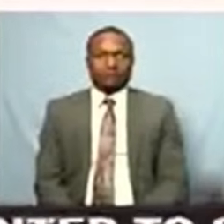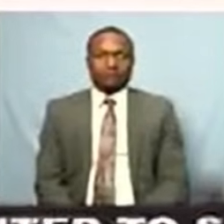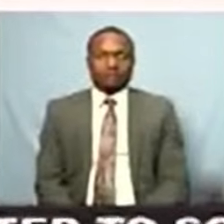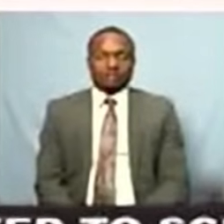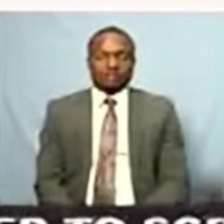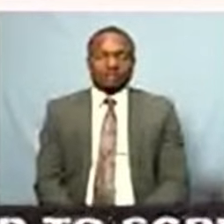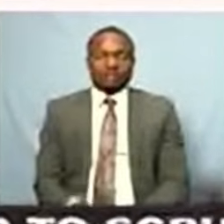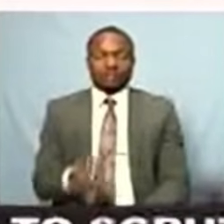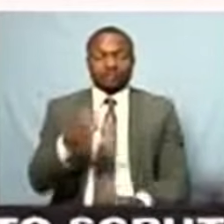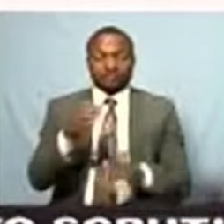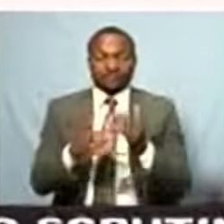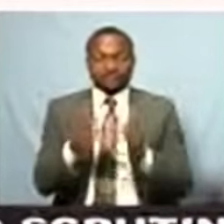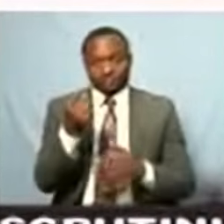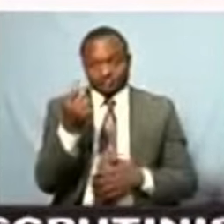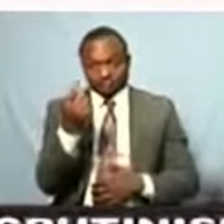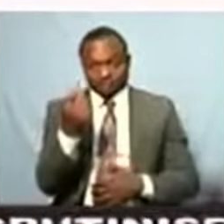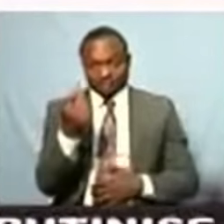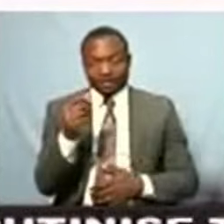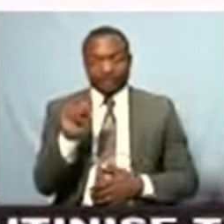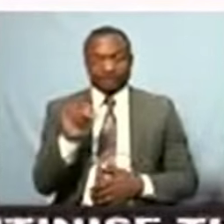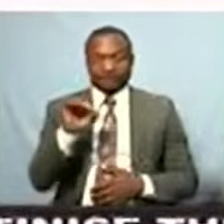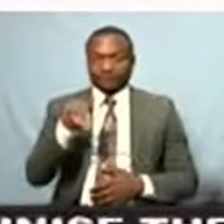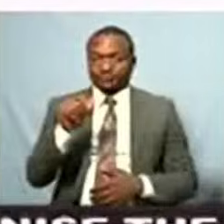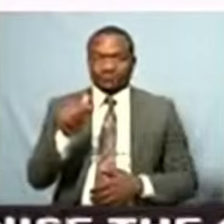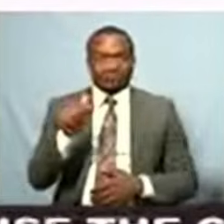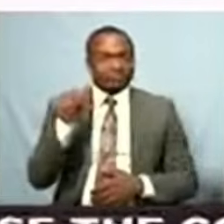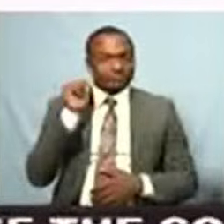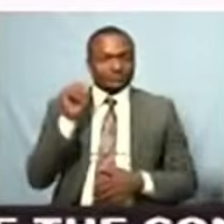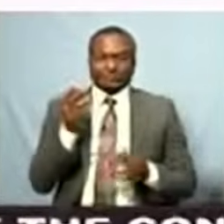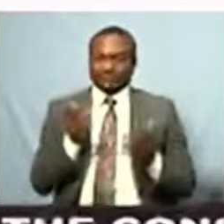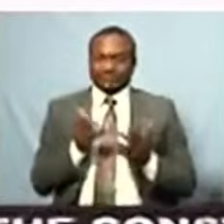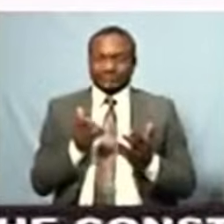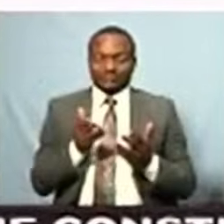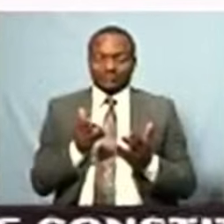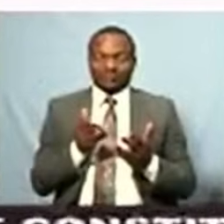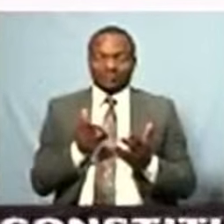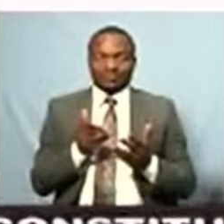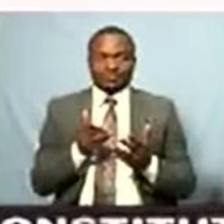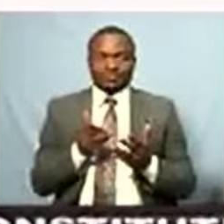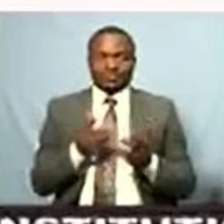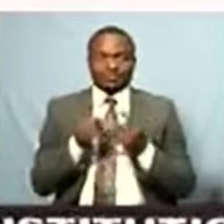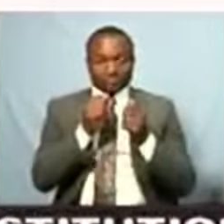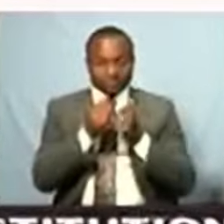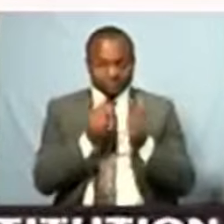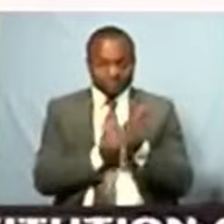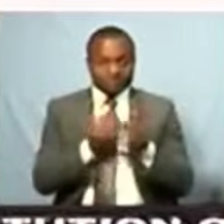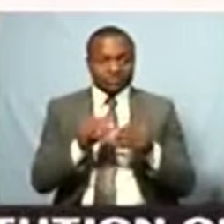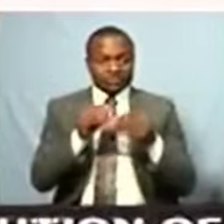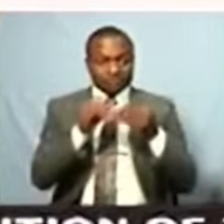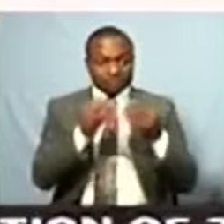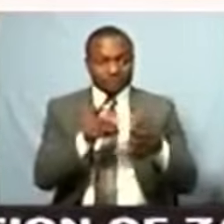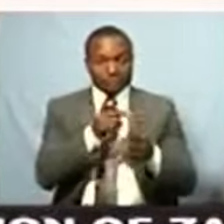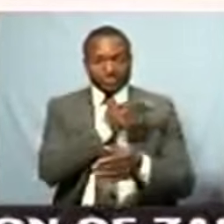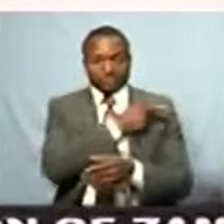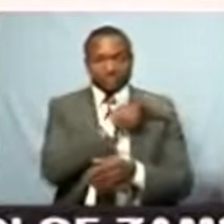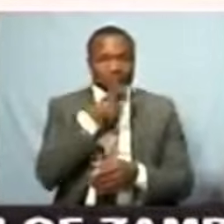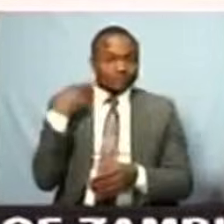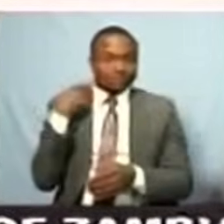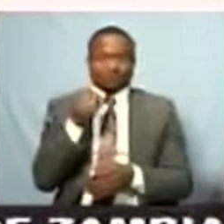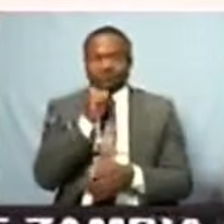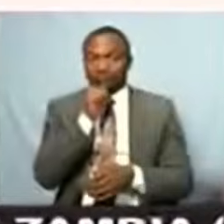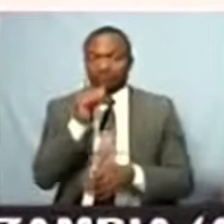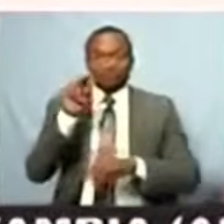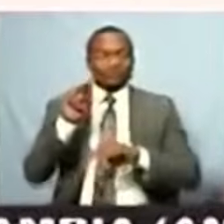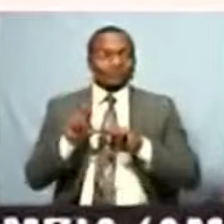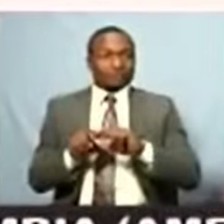Further, in clause 11, NIPA does not object as it relates to providing for parliament not